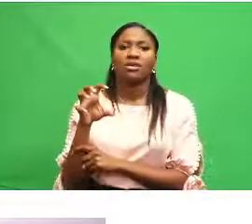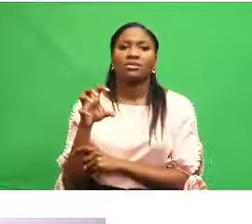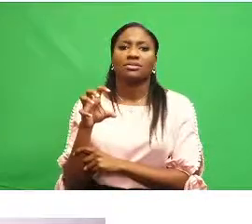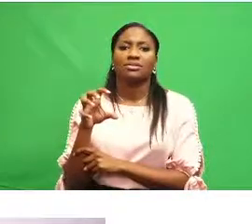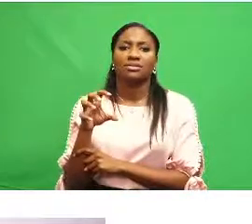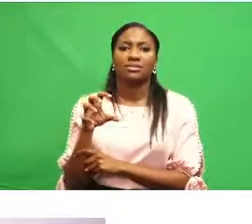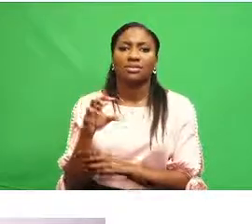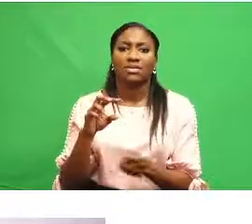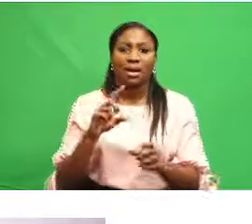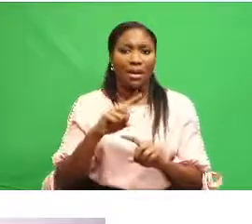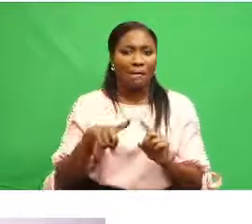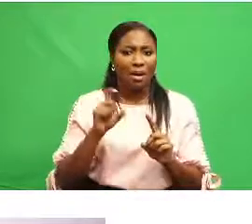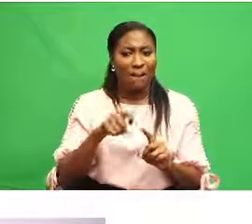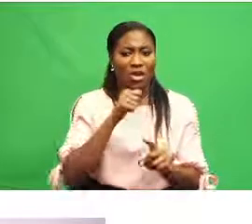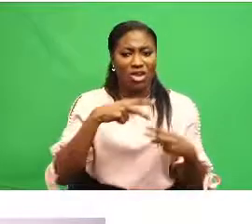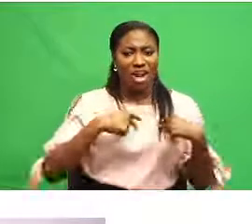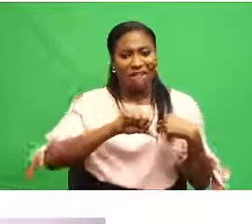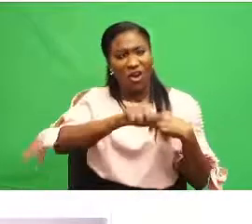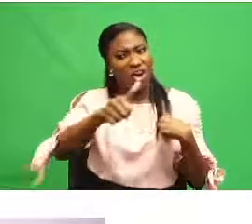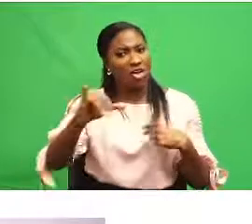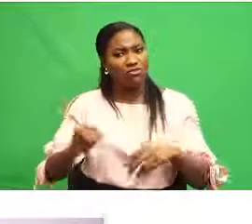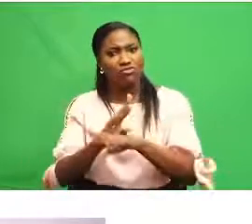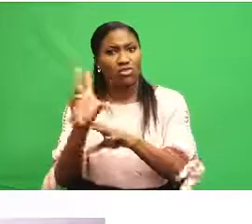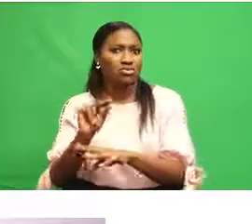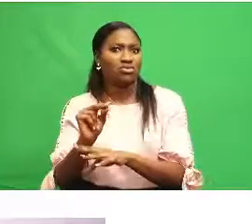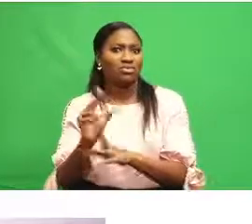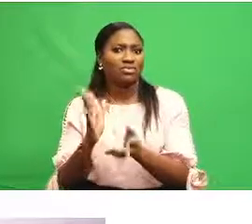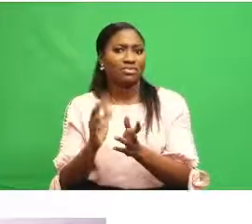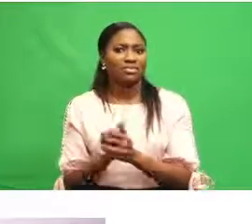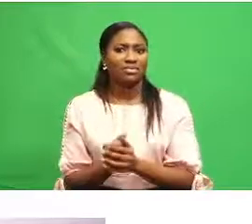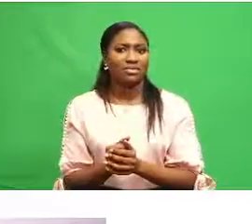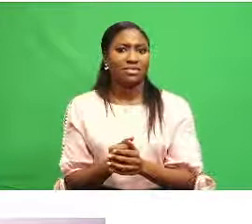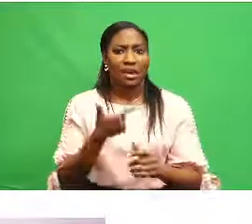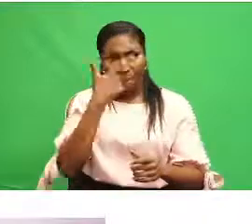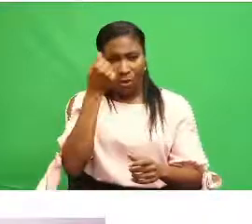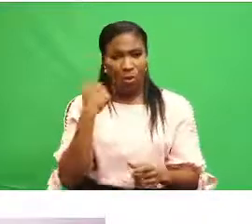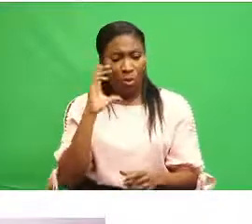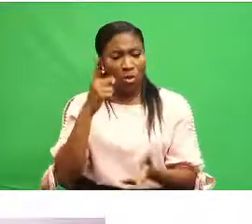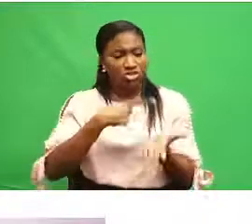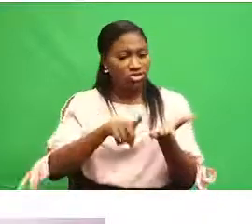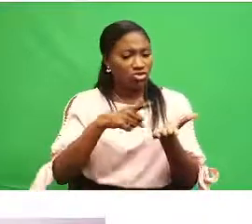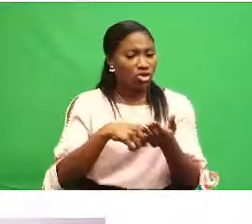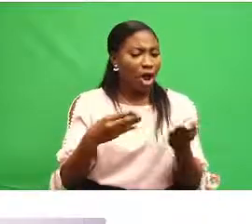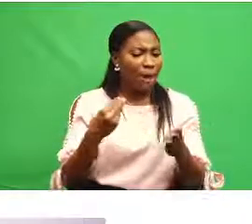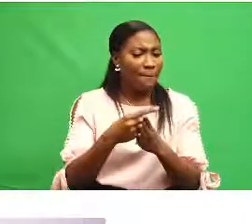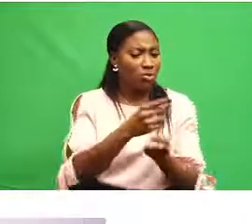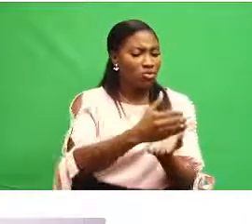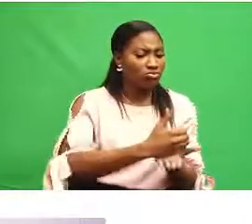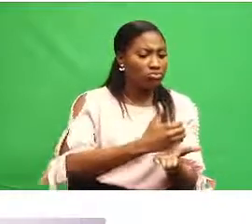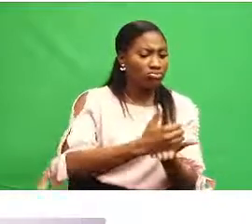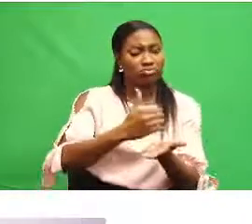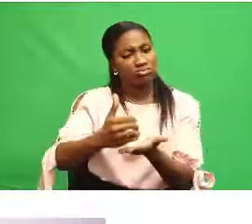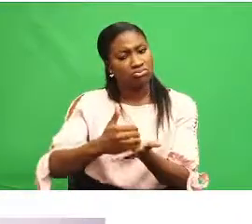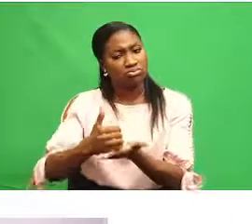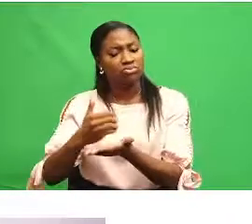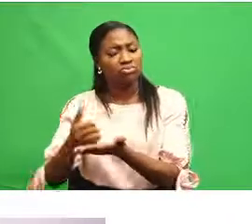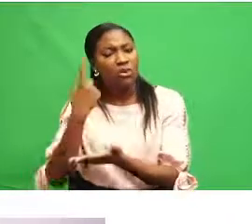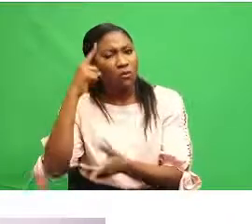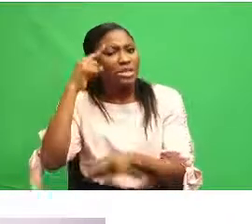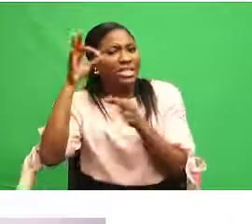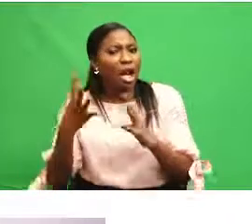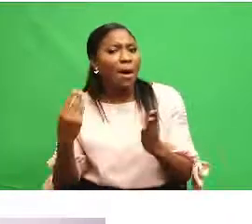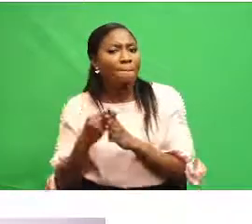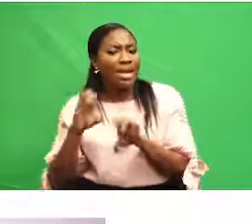other income, of course, because all income will be taken into consideration to determine what will be payable to